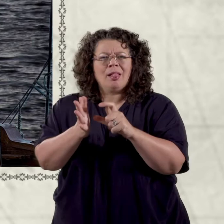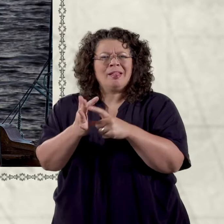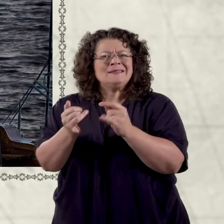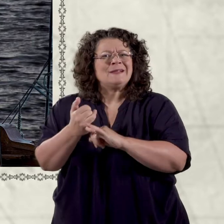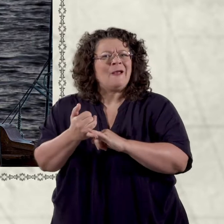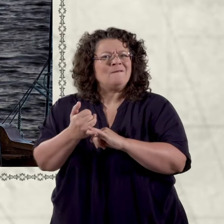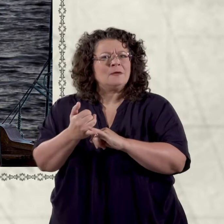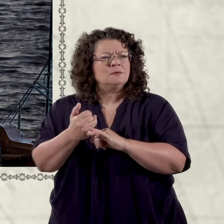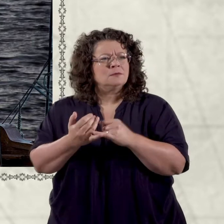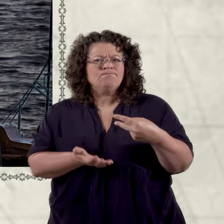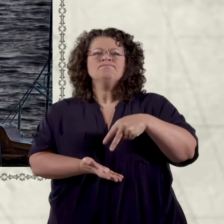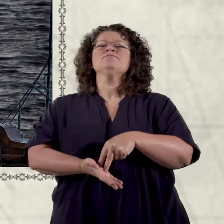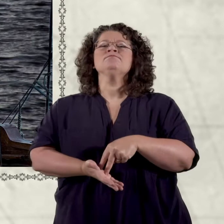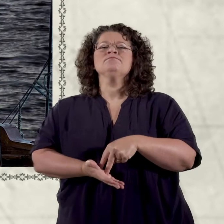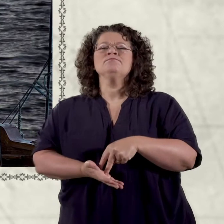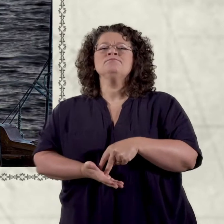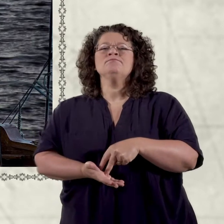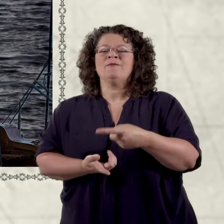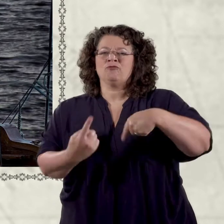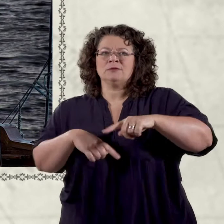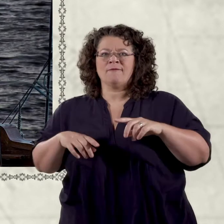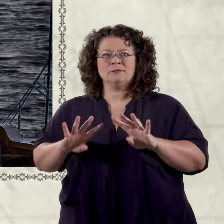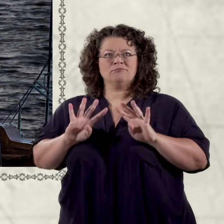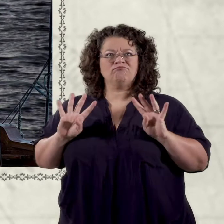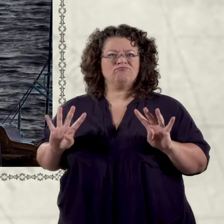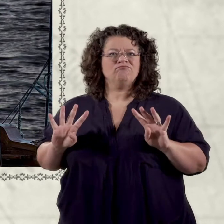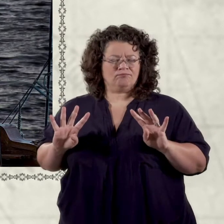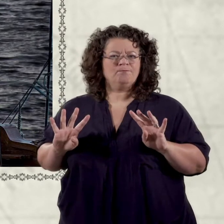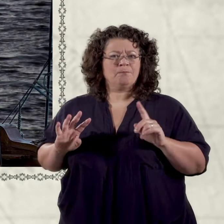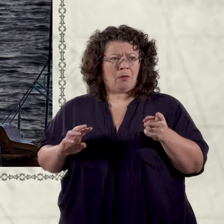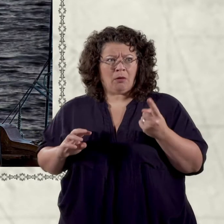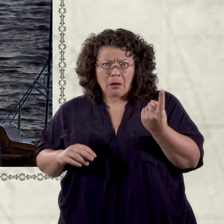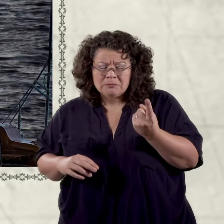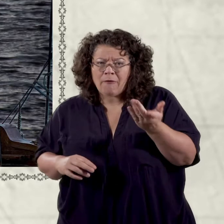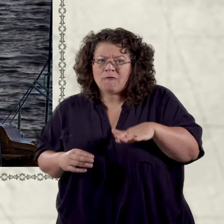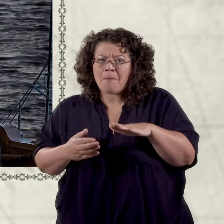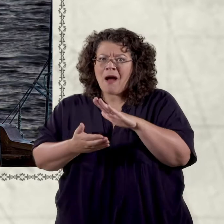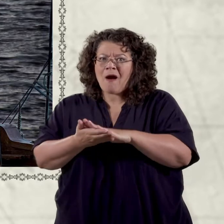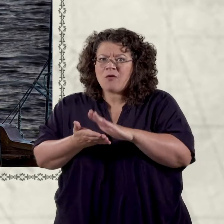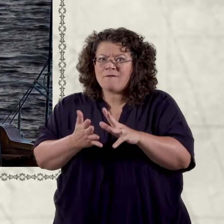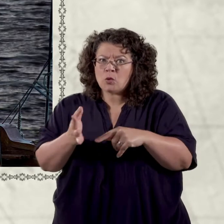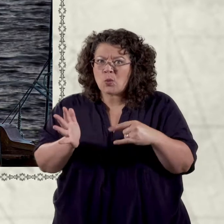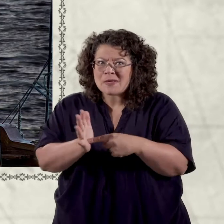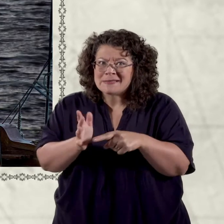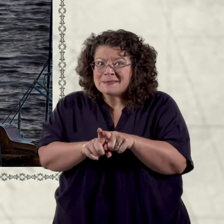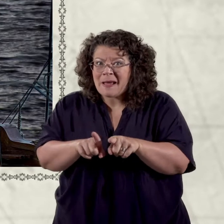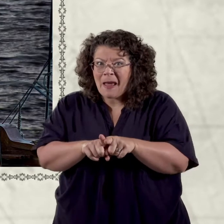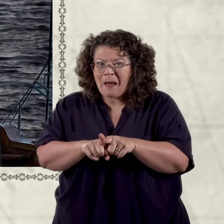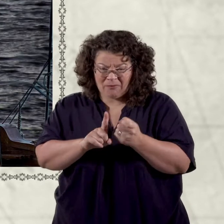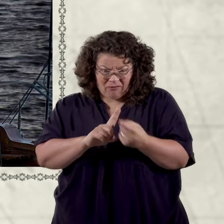Davies, stood in front of us. He was also from Haverfordwest, down the road from Casnewy